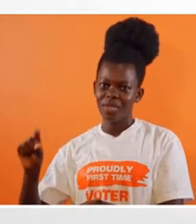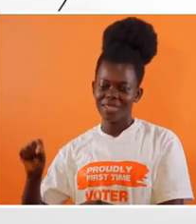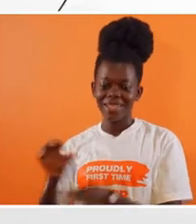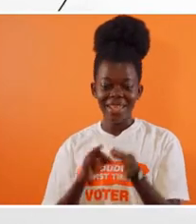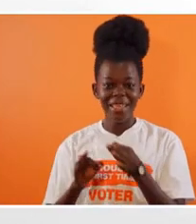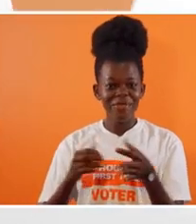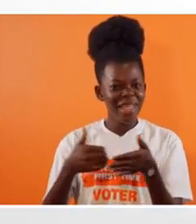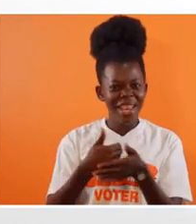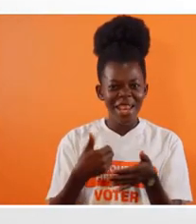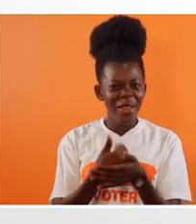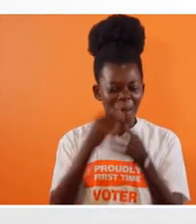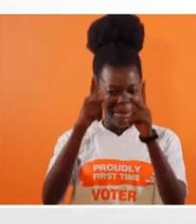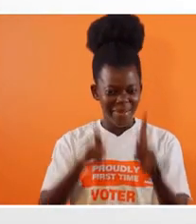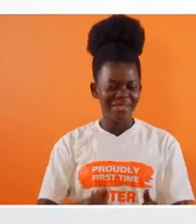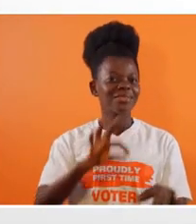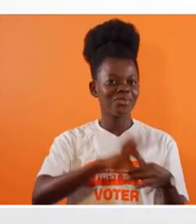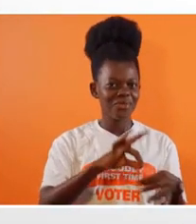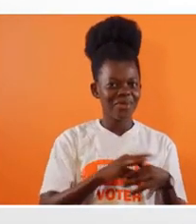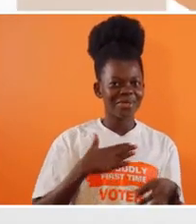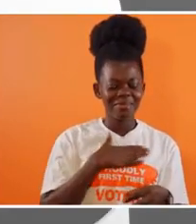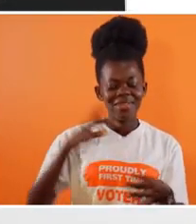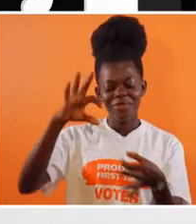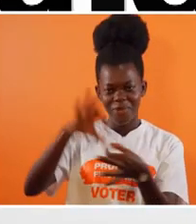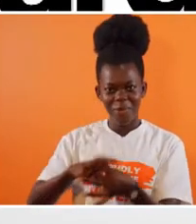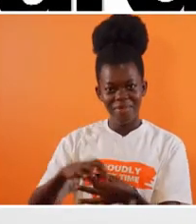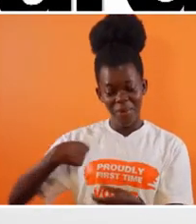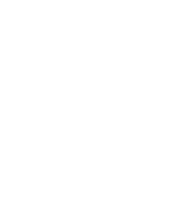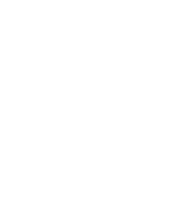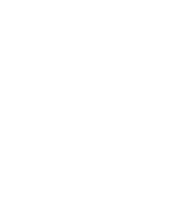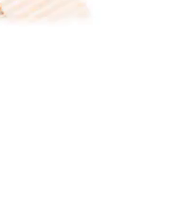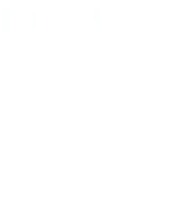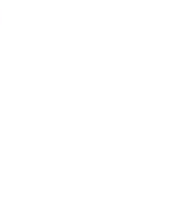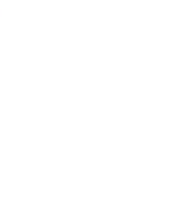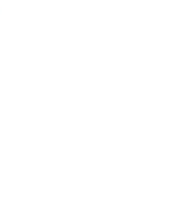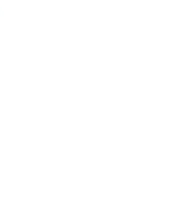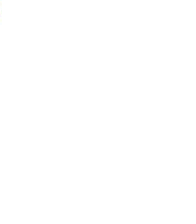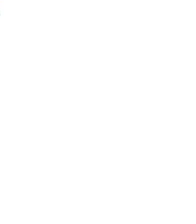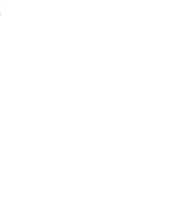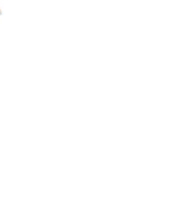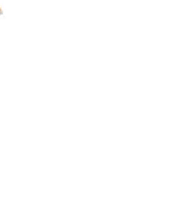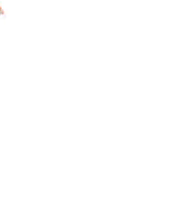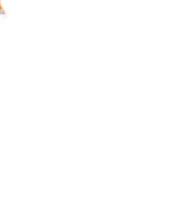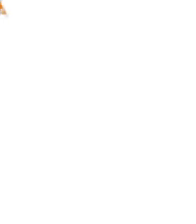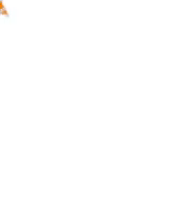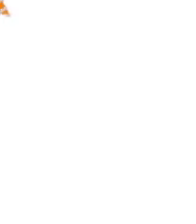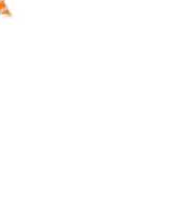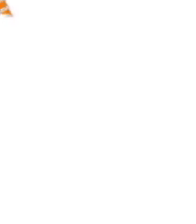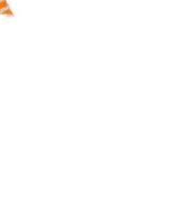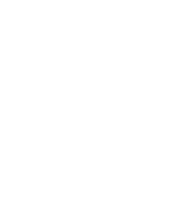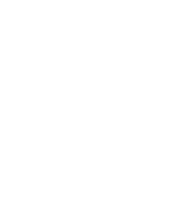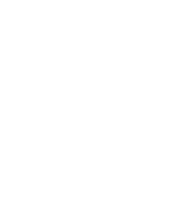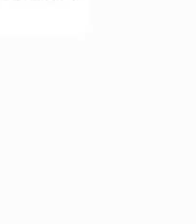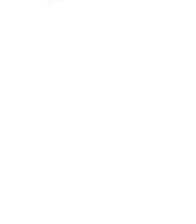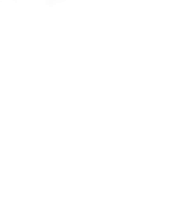voter campaign. We are the newest voices. Let's make our voices heard. This first time voters campaign is brought to you